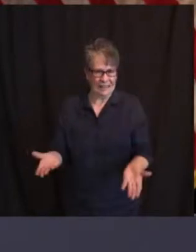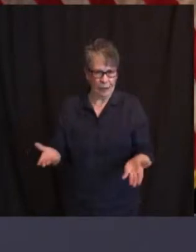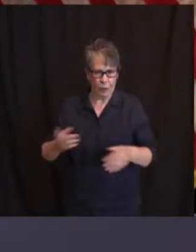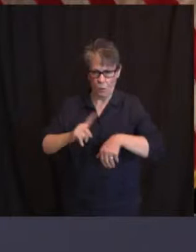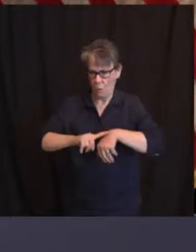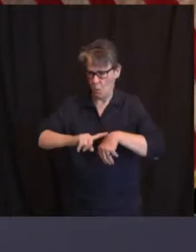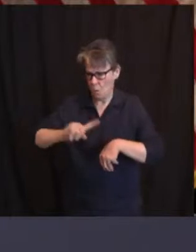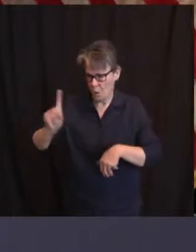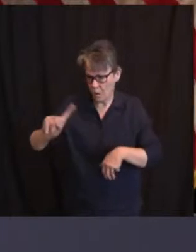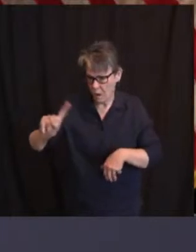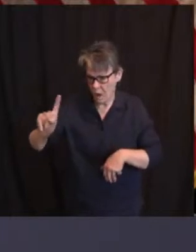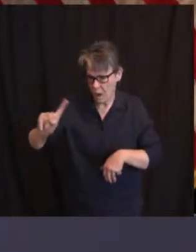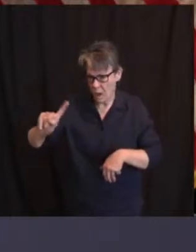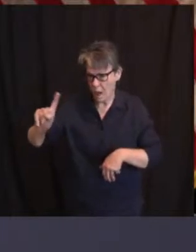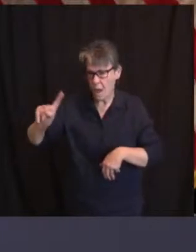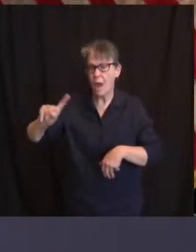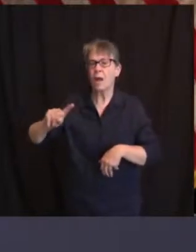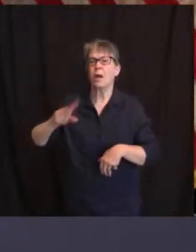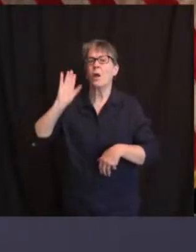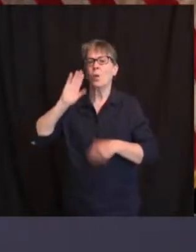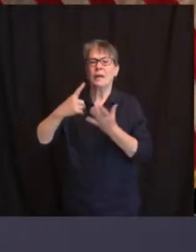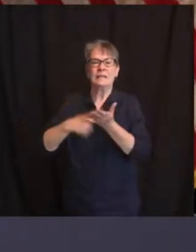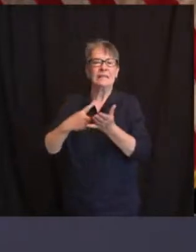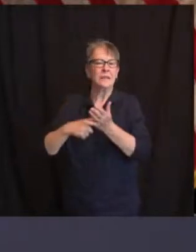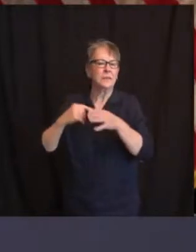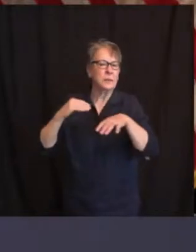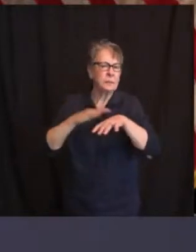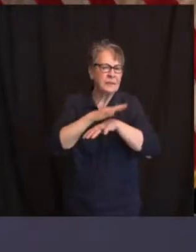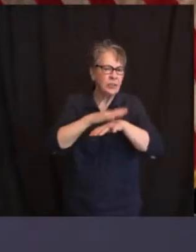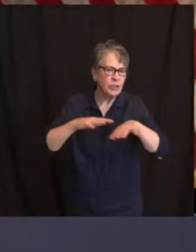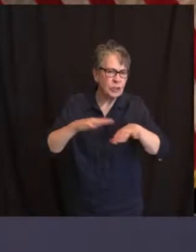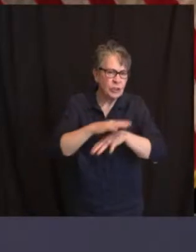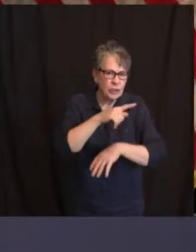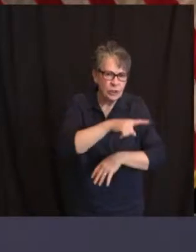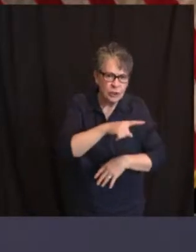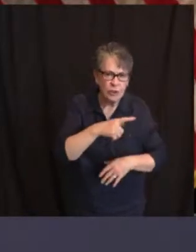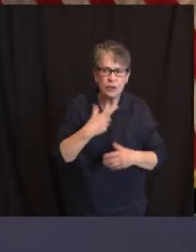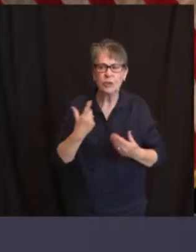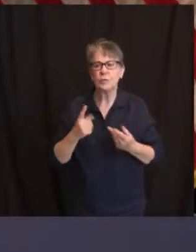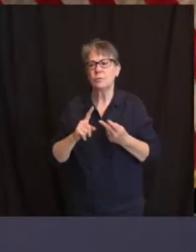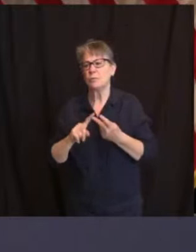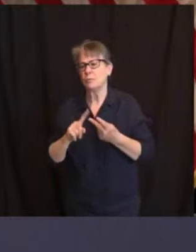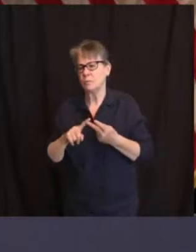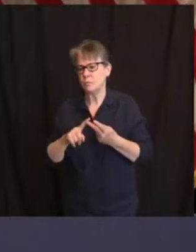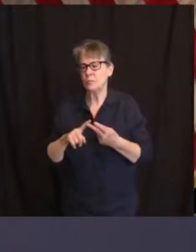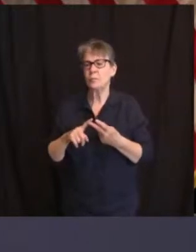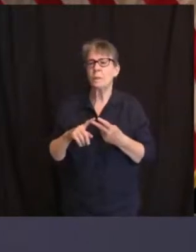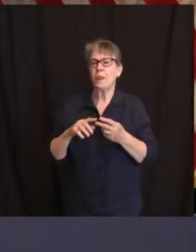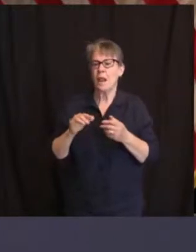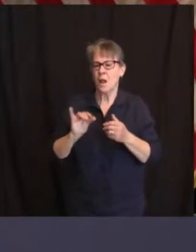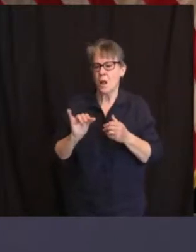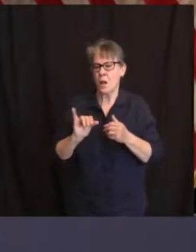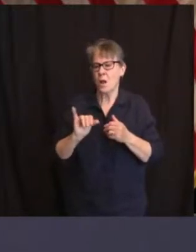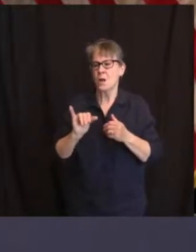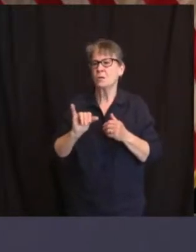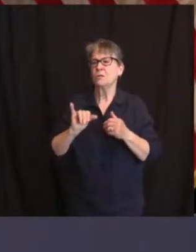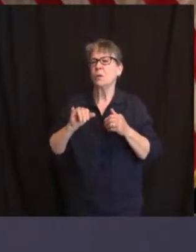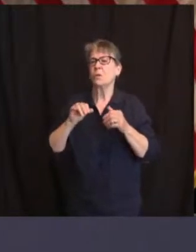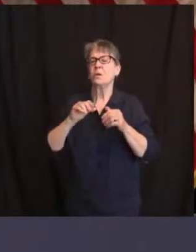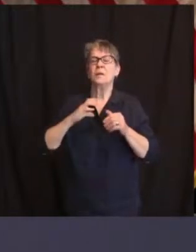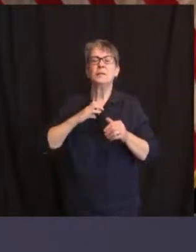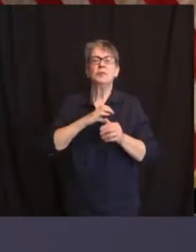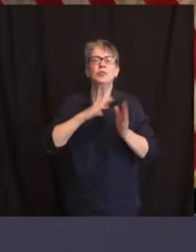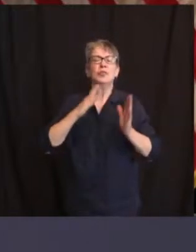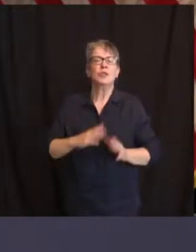Rob Acero-Angelo, with us tomorrow to discuss not only the Thursday results, but also the